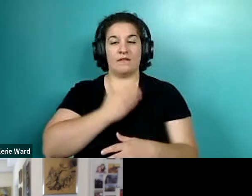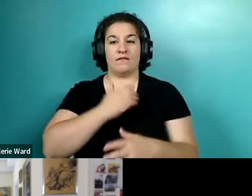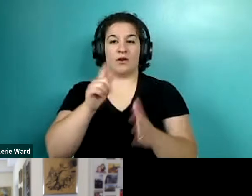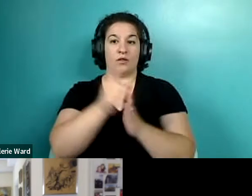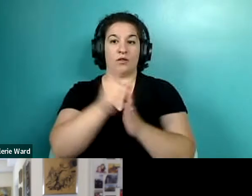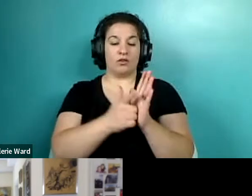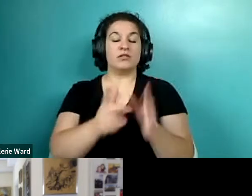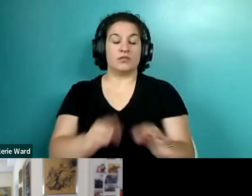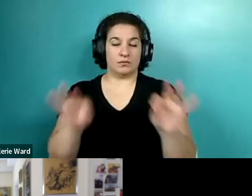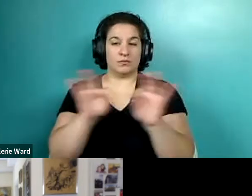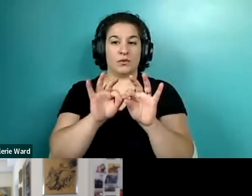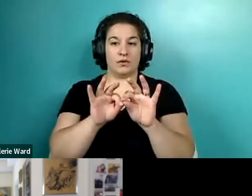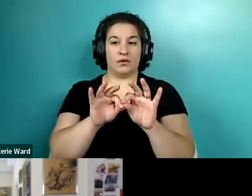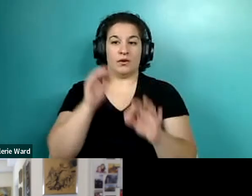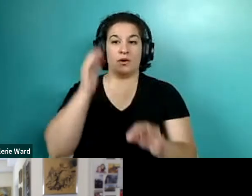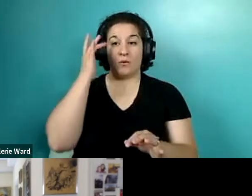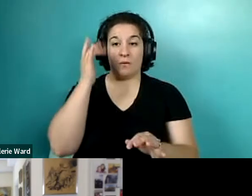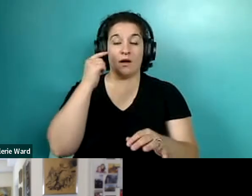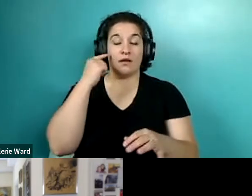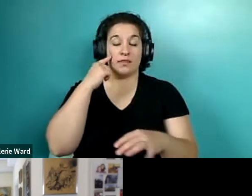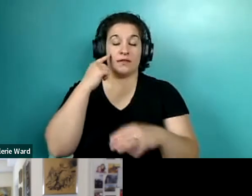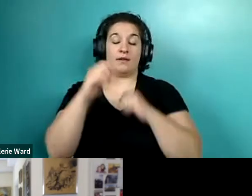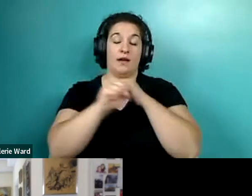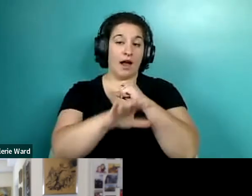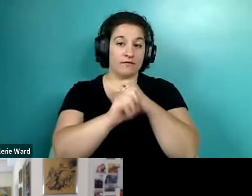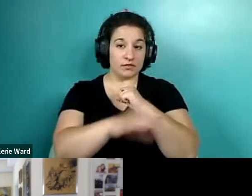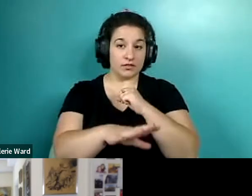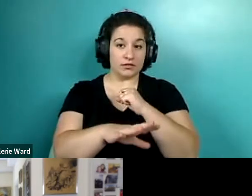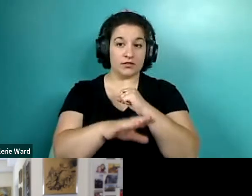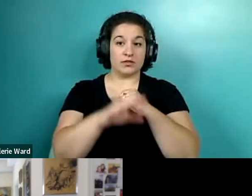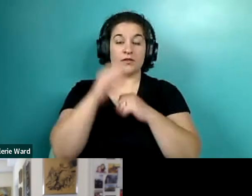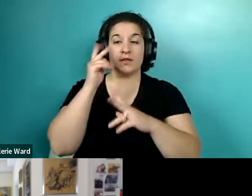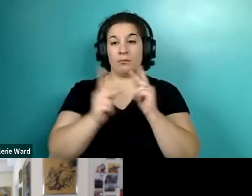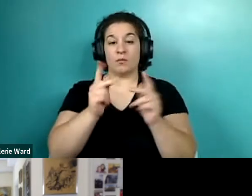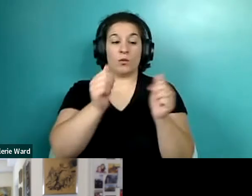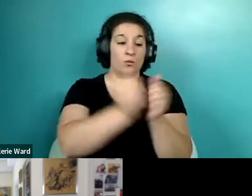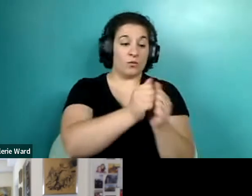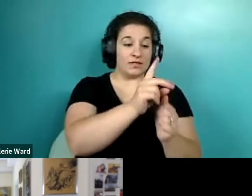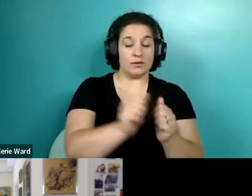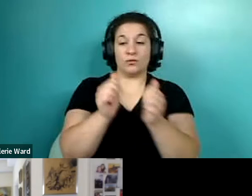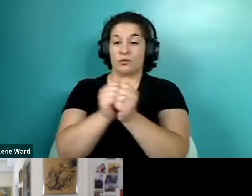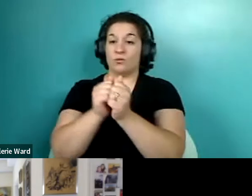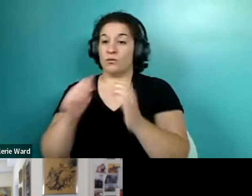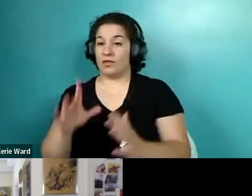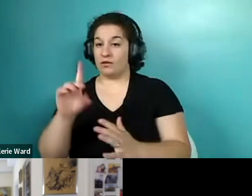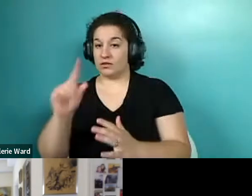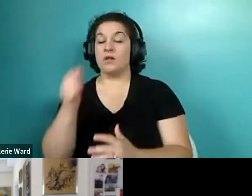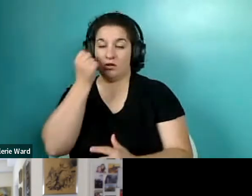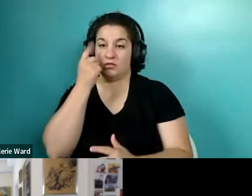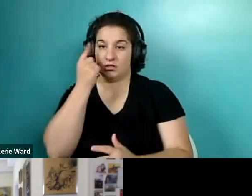think advertising them so people both with and without disabilities understand them is I've never